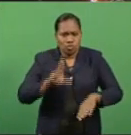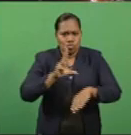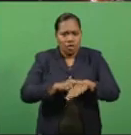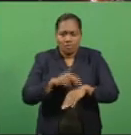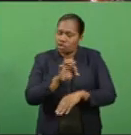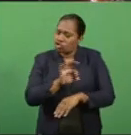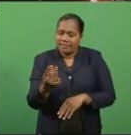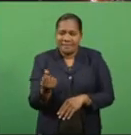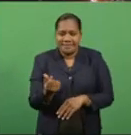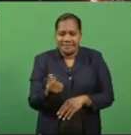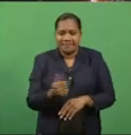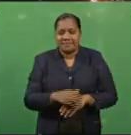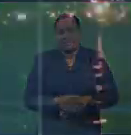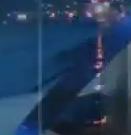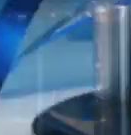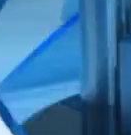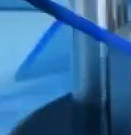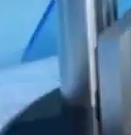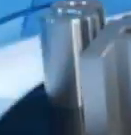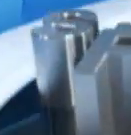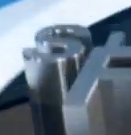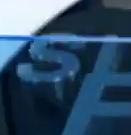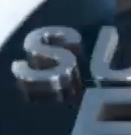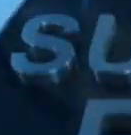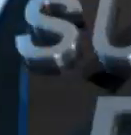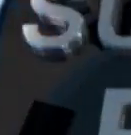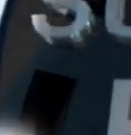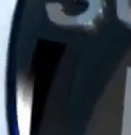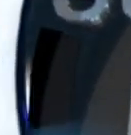Karalaini Tavi with the story.